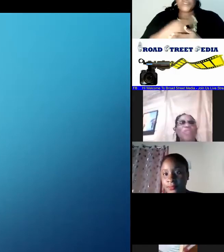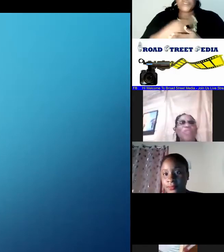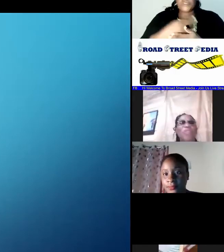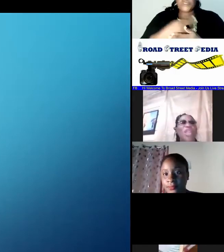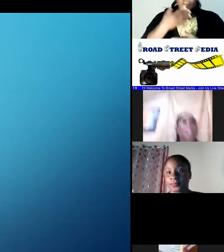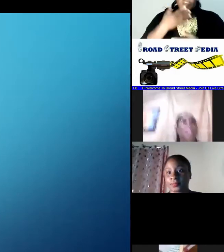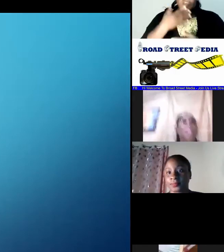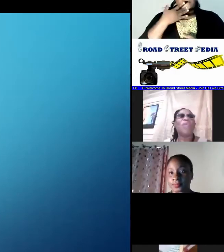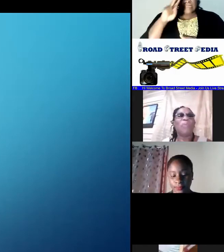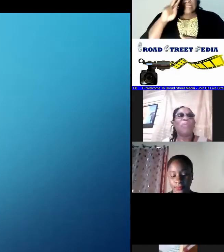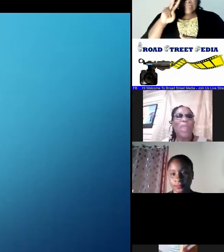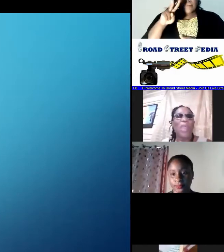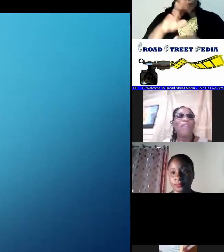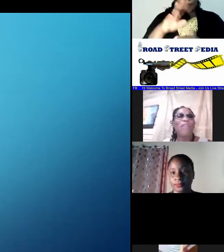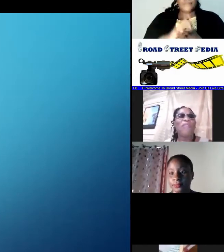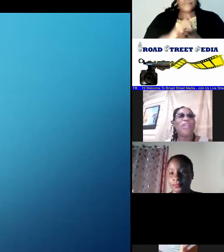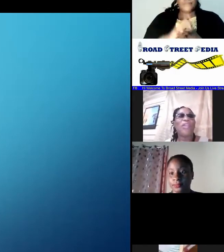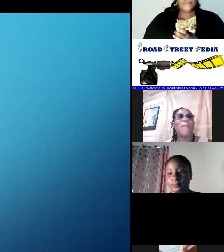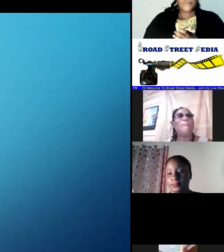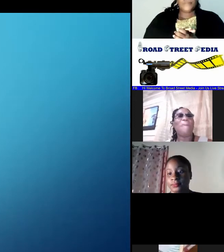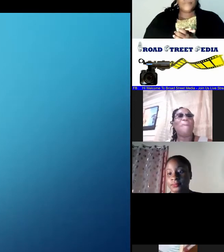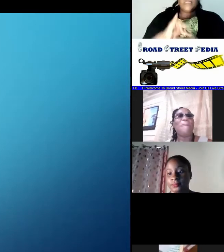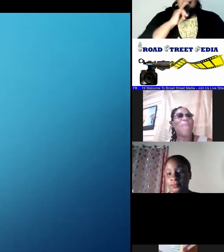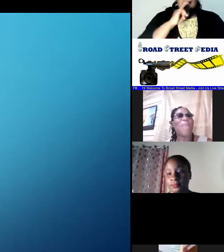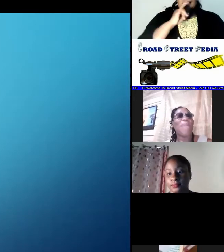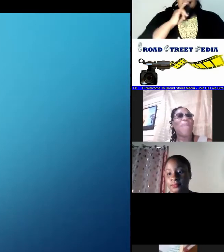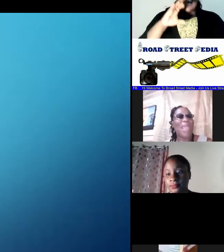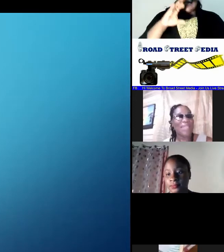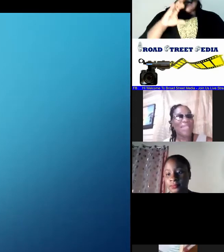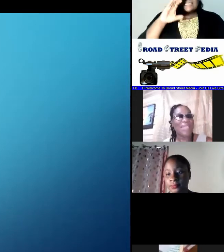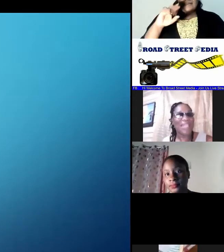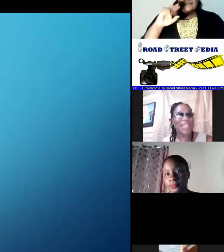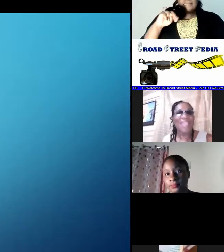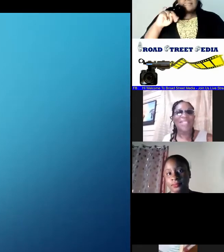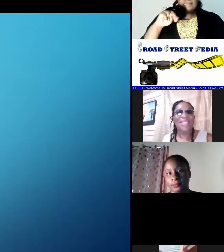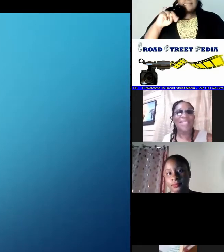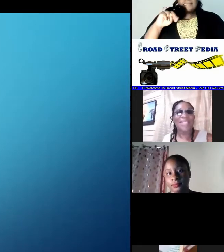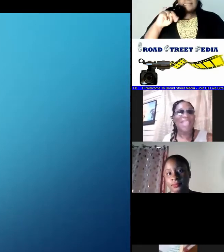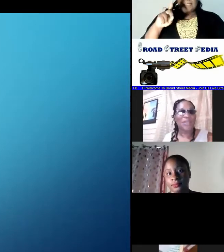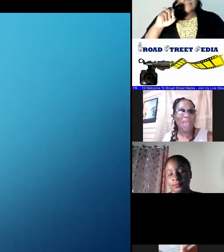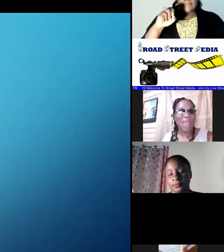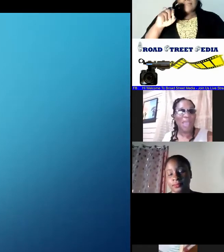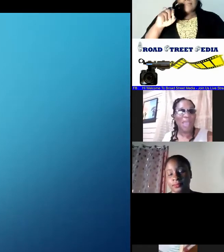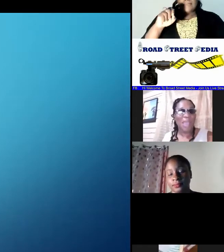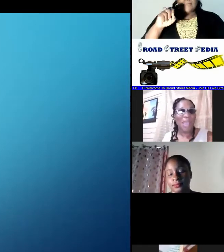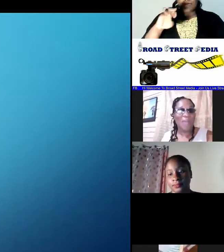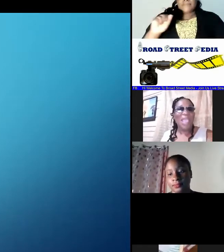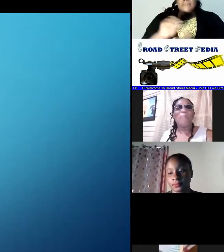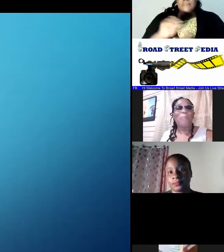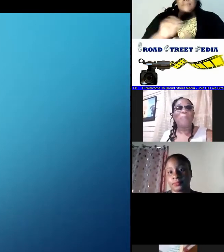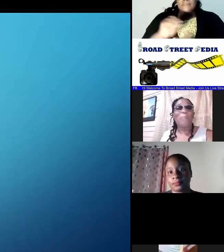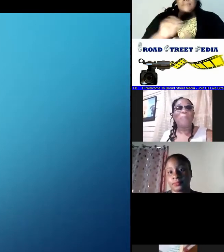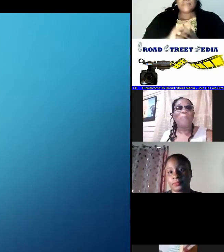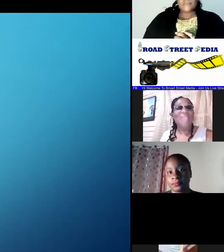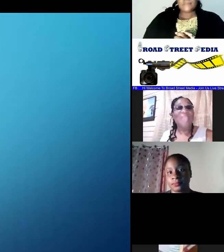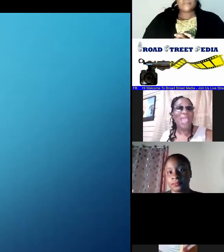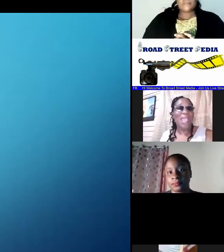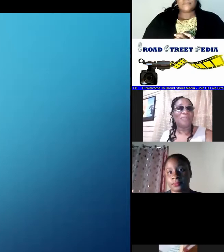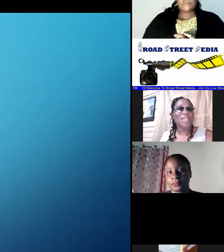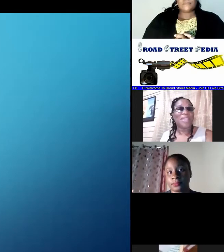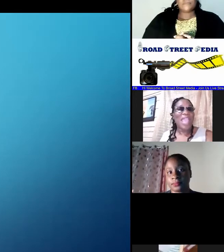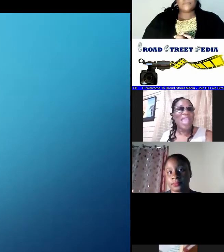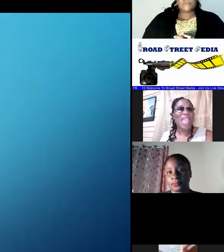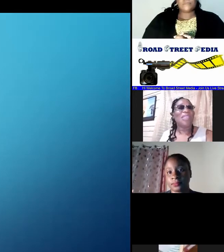was preparing for the best is yet to come. The best day came, and the